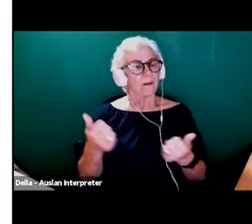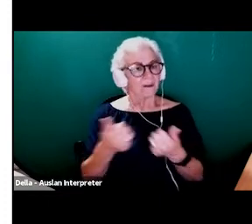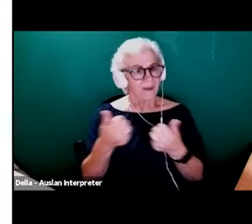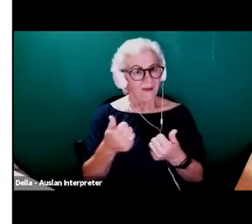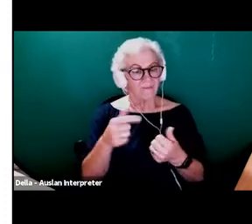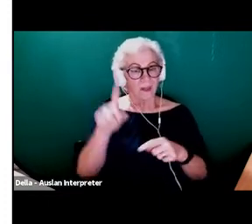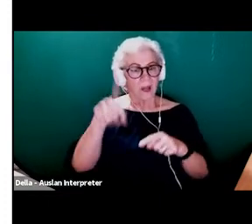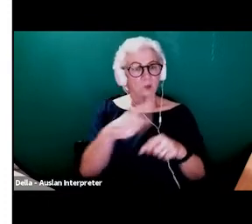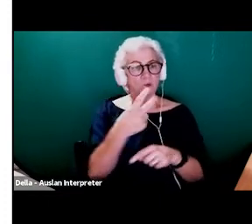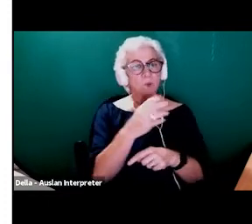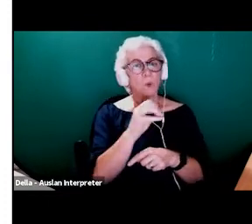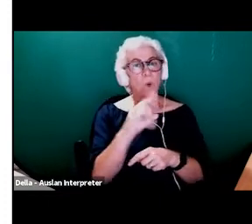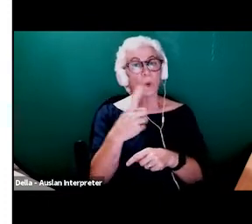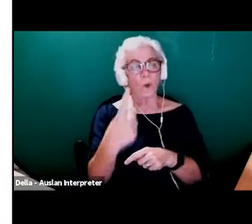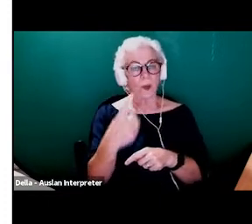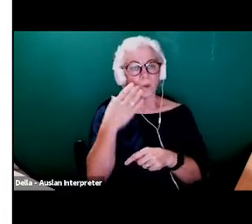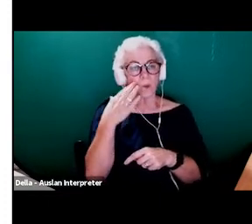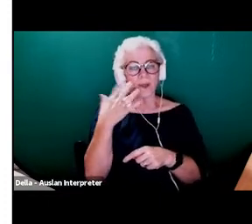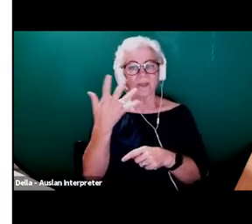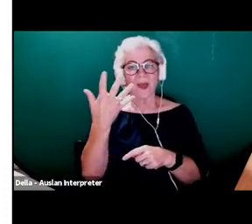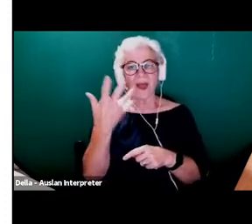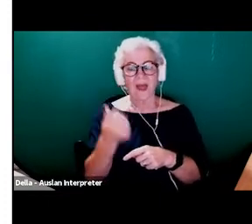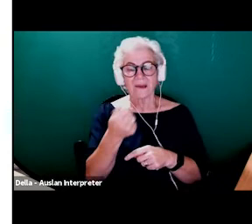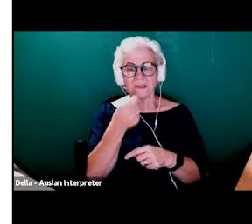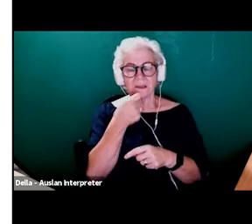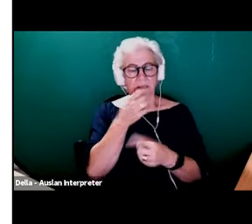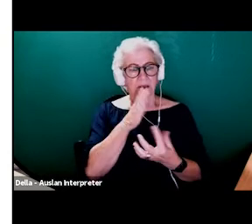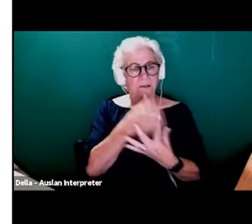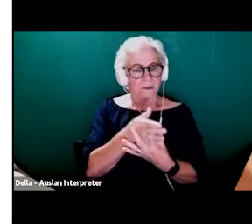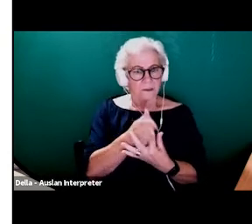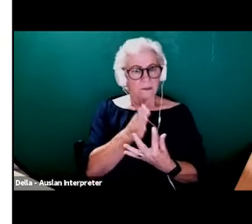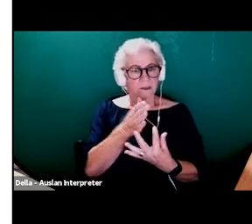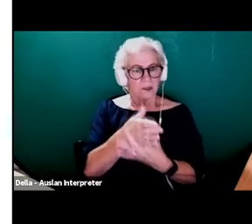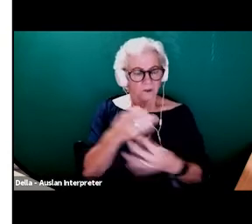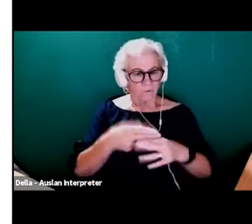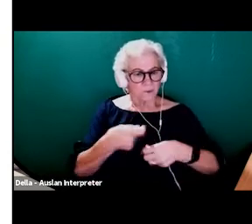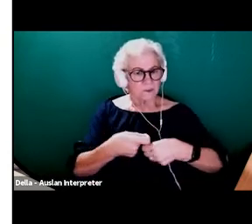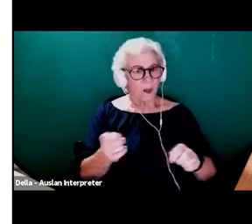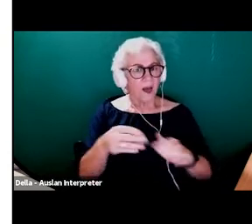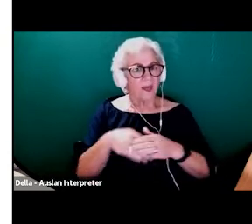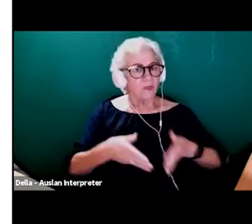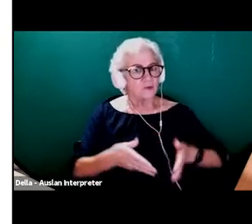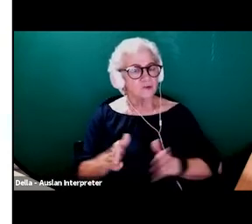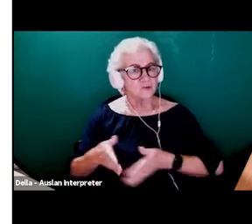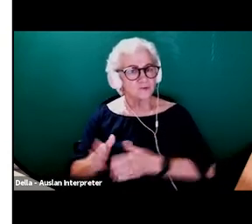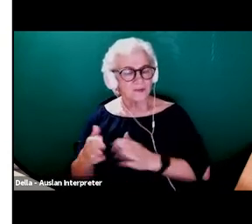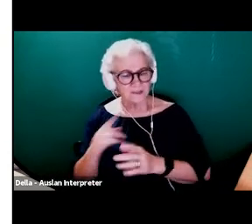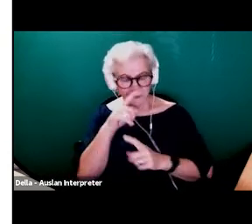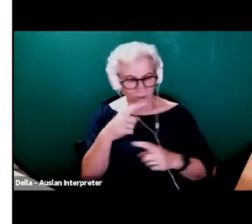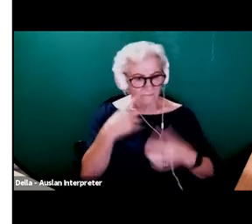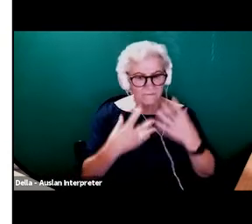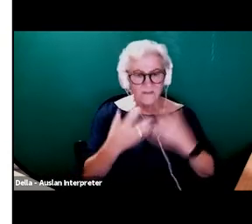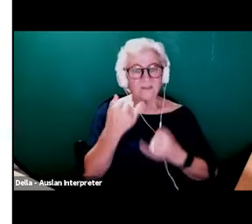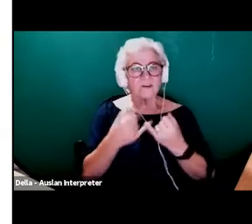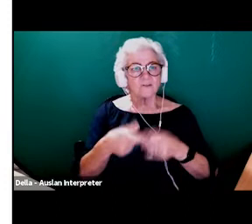early 2001, where there was a substantial disruption in supply at the street level. People were finding it very difficult